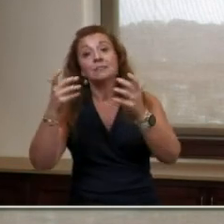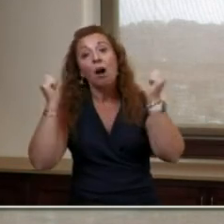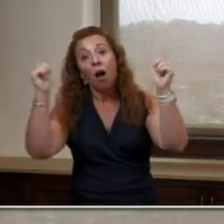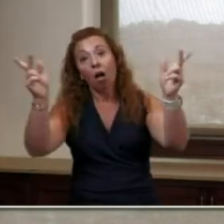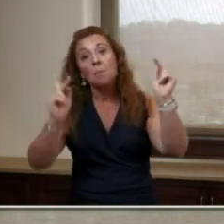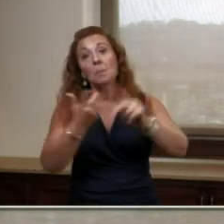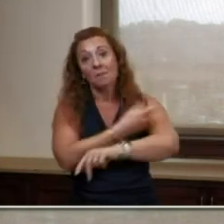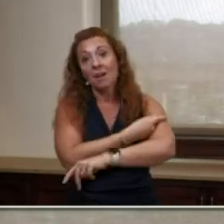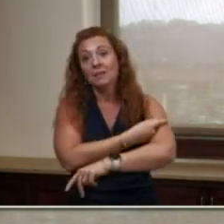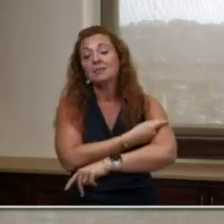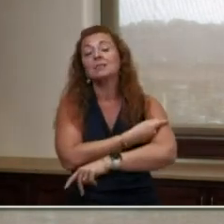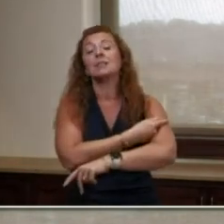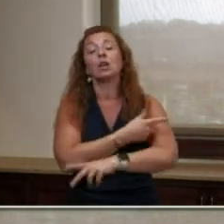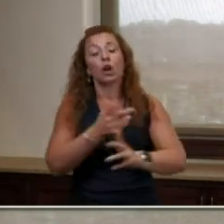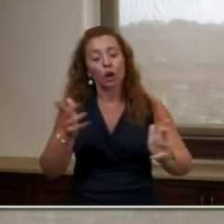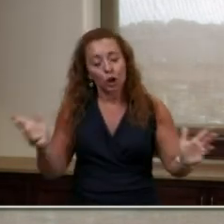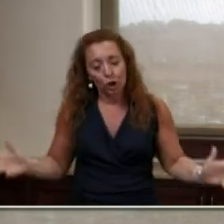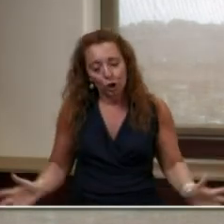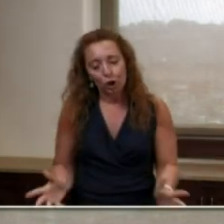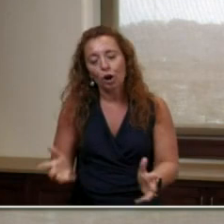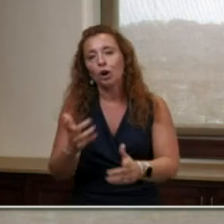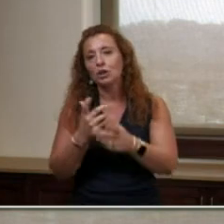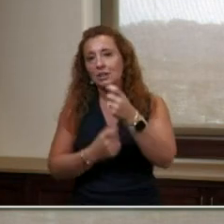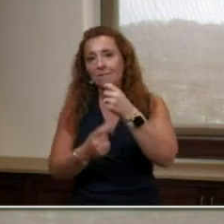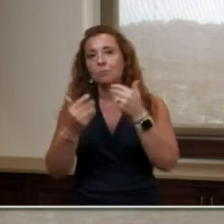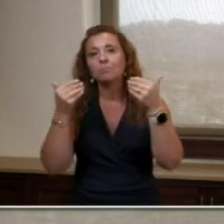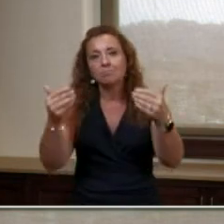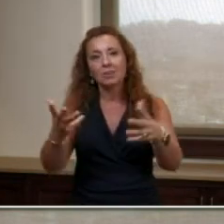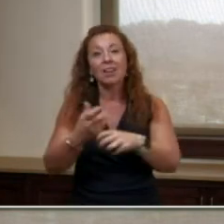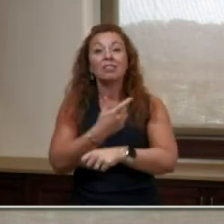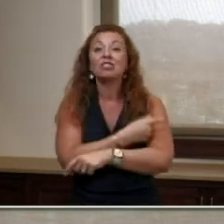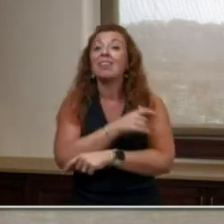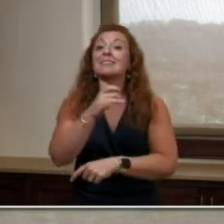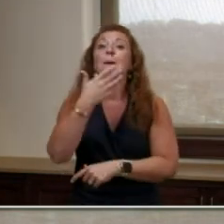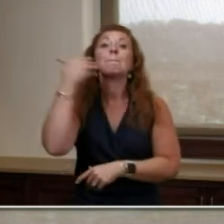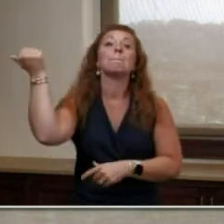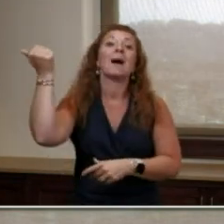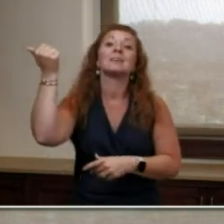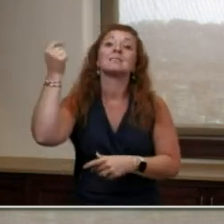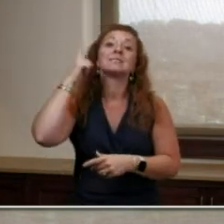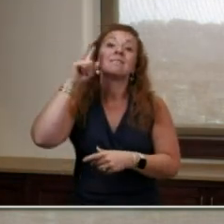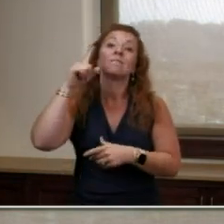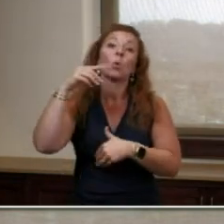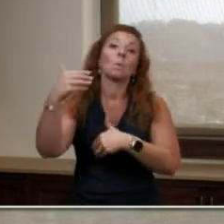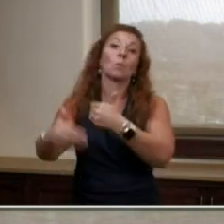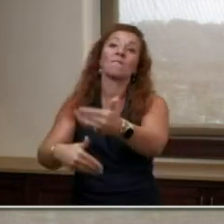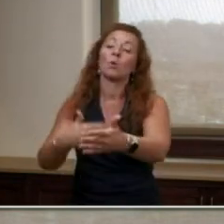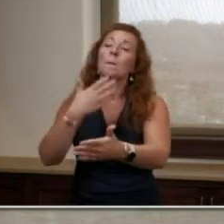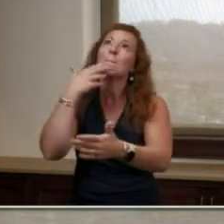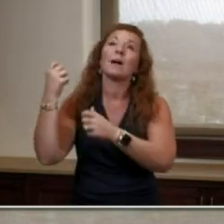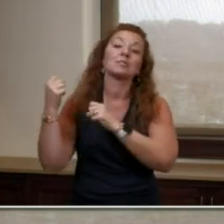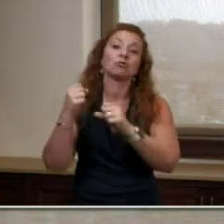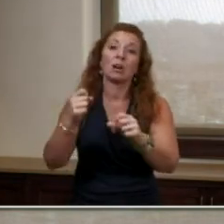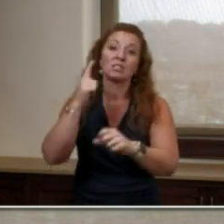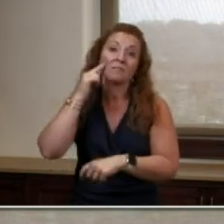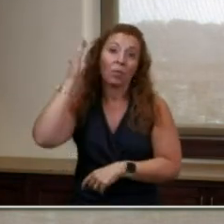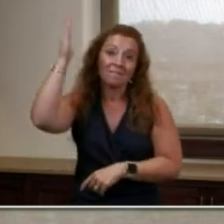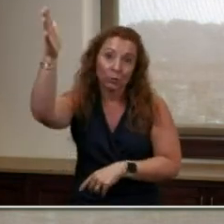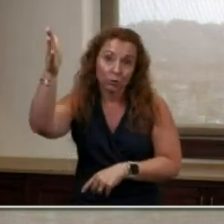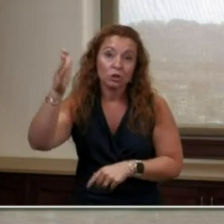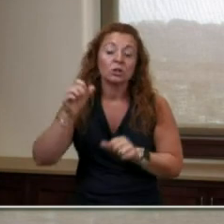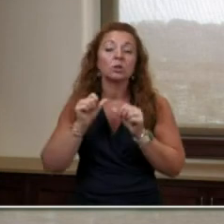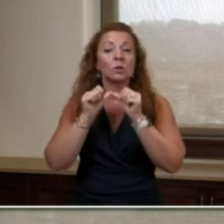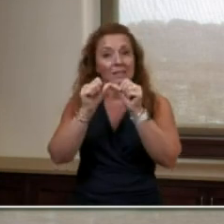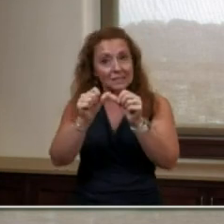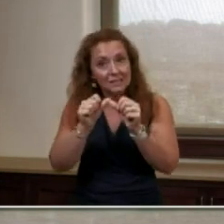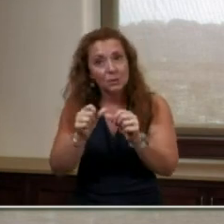let's continue to encourage all of us to get vaccinated. It's our best path to move forward. It's the best strategy moving forward. So let's continue